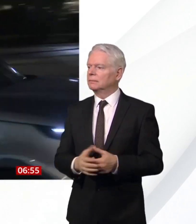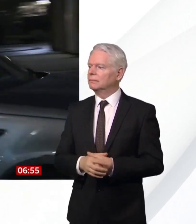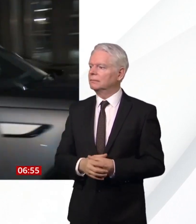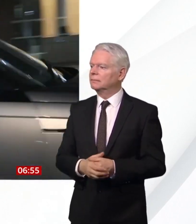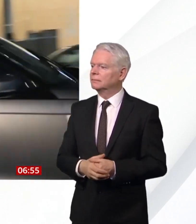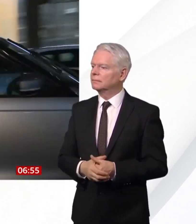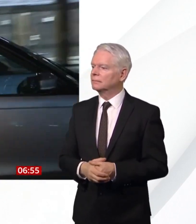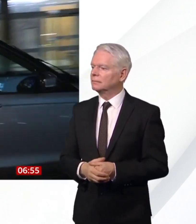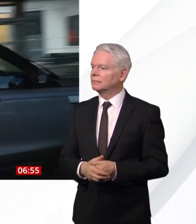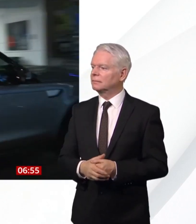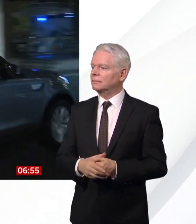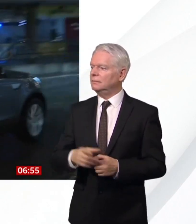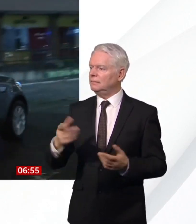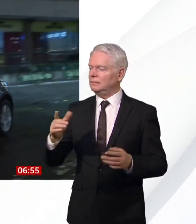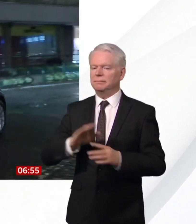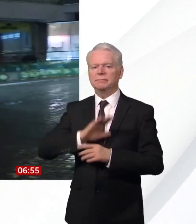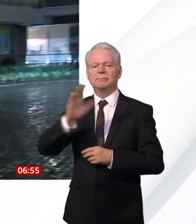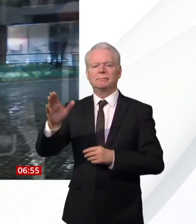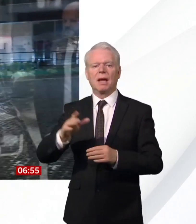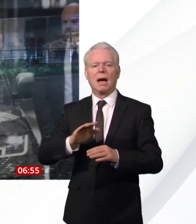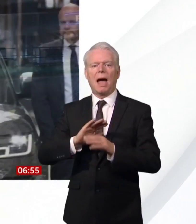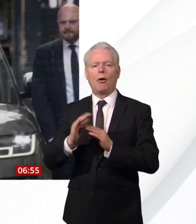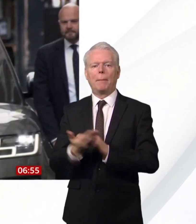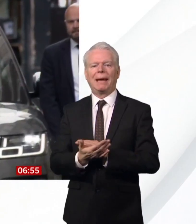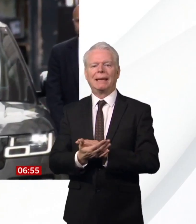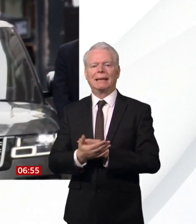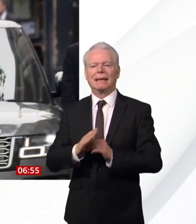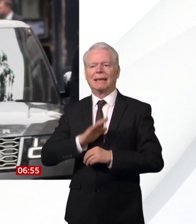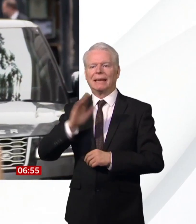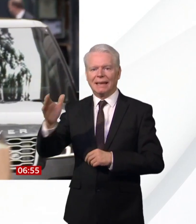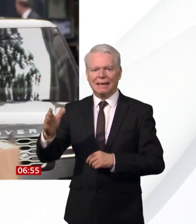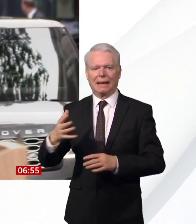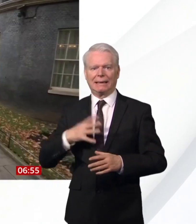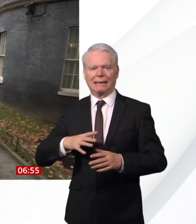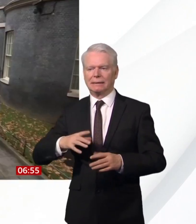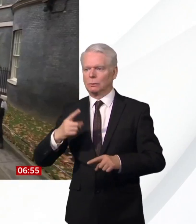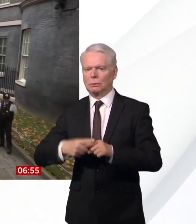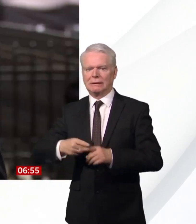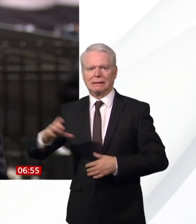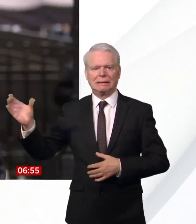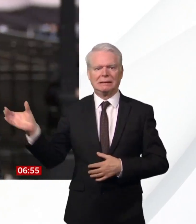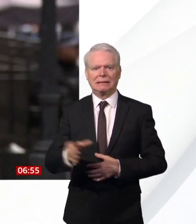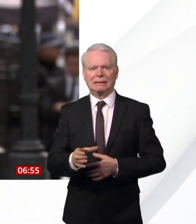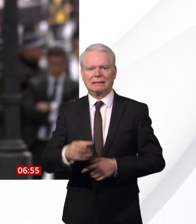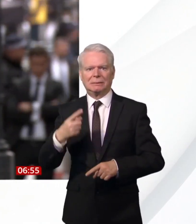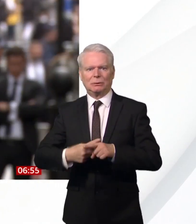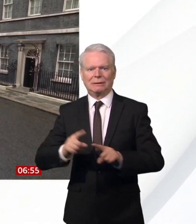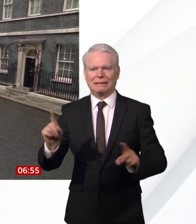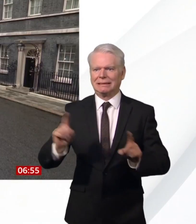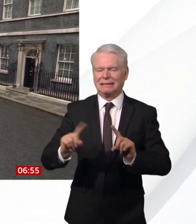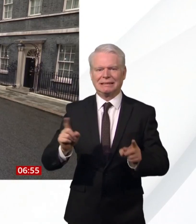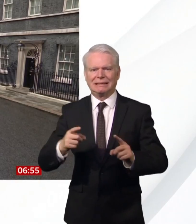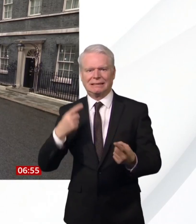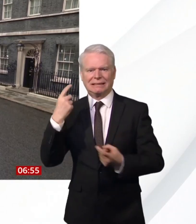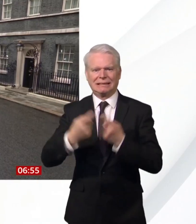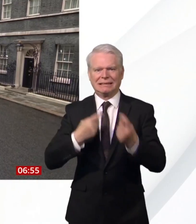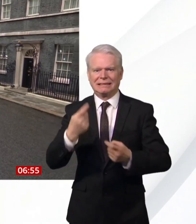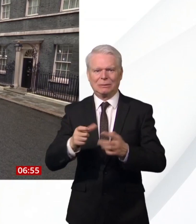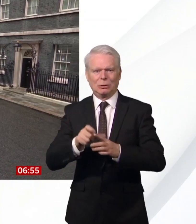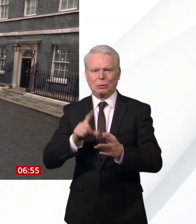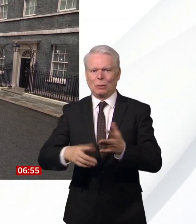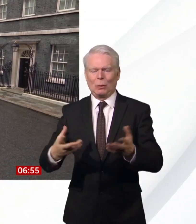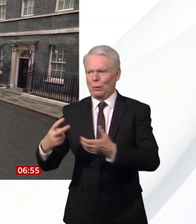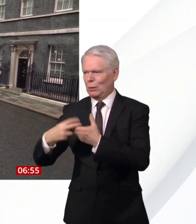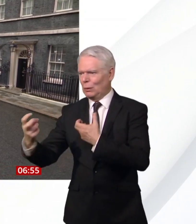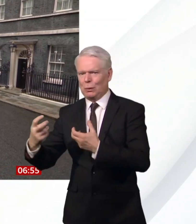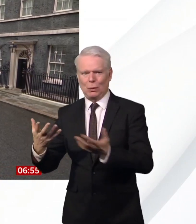after a weekend of speculation, decided not to. So after a process lasting just 4 days, Rishi Sunak was crowned Prime Minister